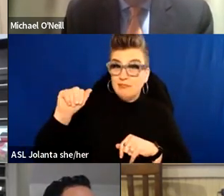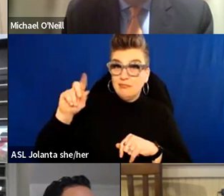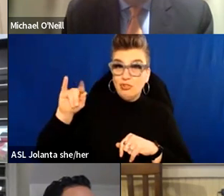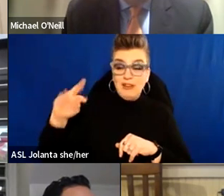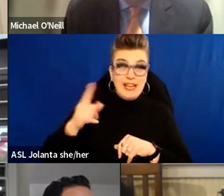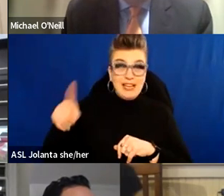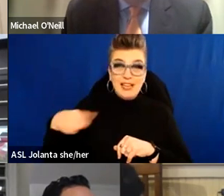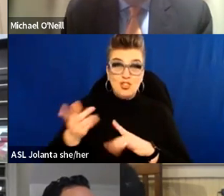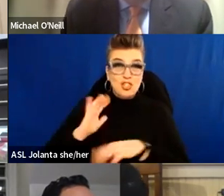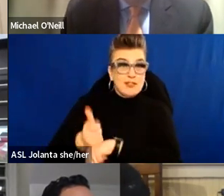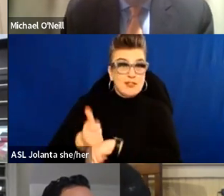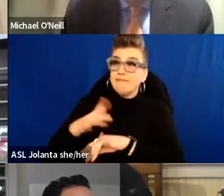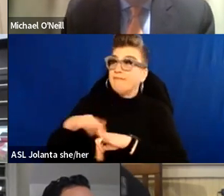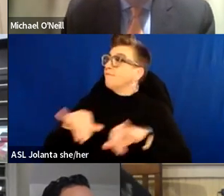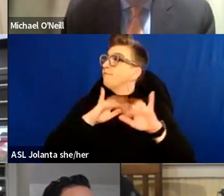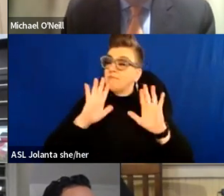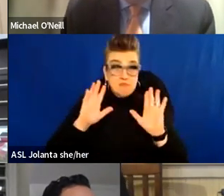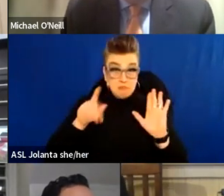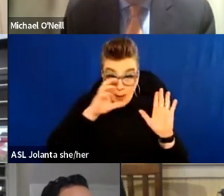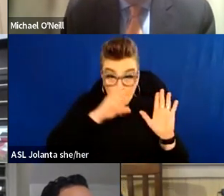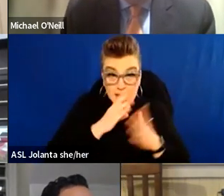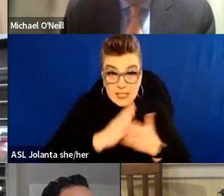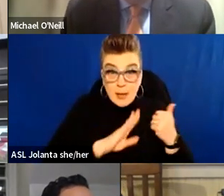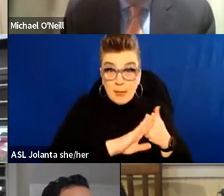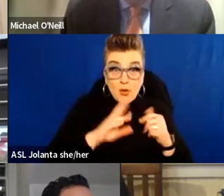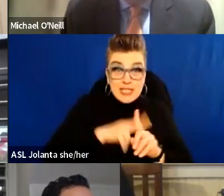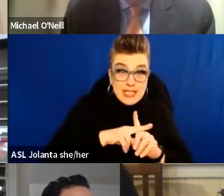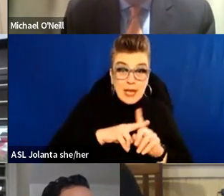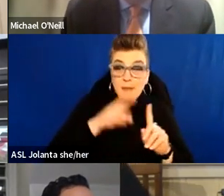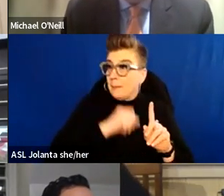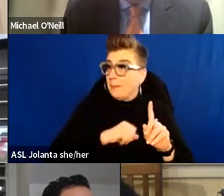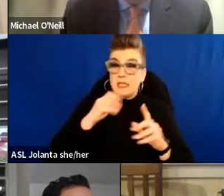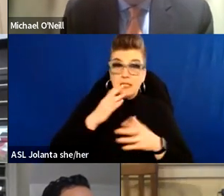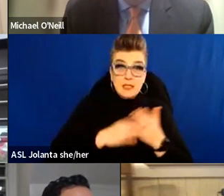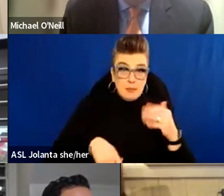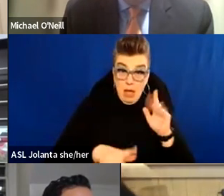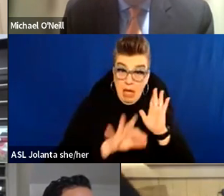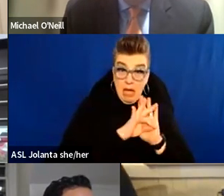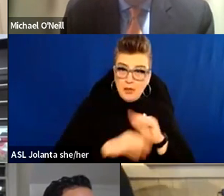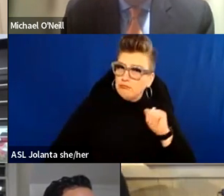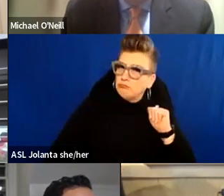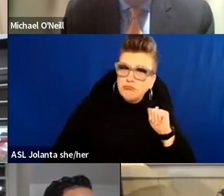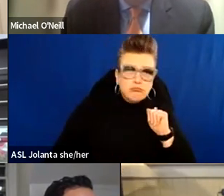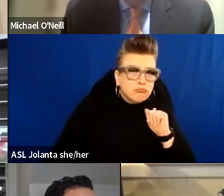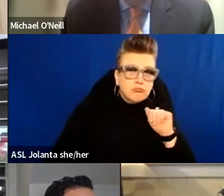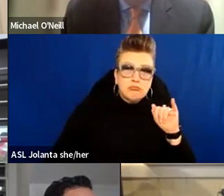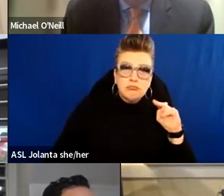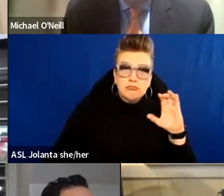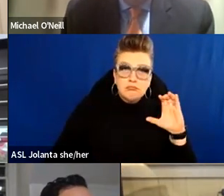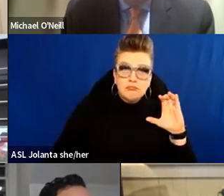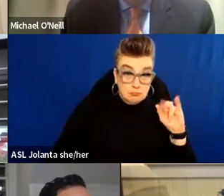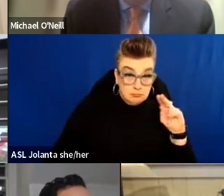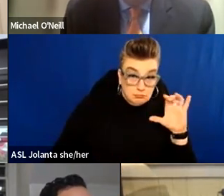so students that have missed some some of their grades or do not receive apps what they receive is an incomplete and that